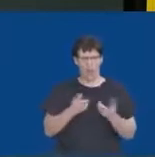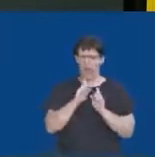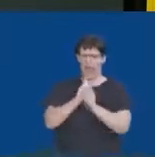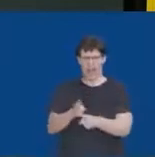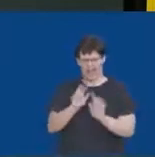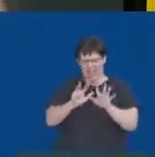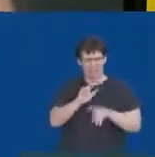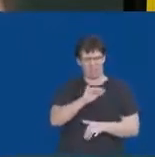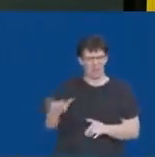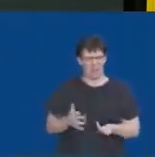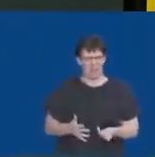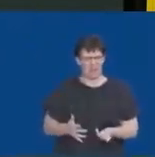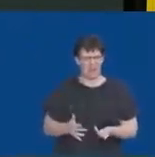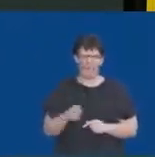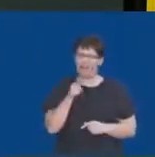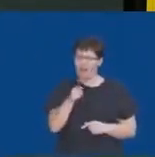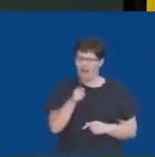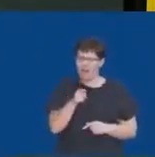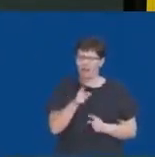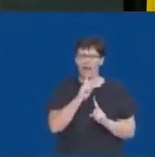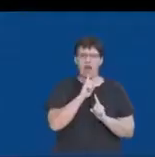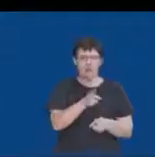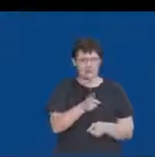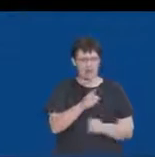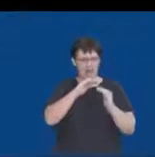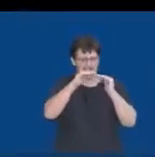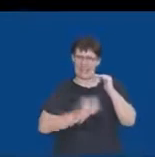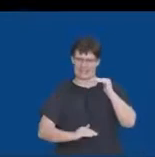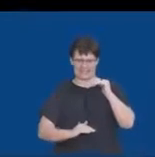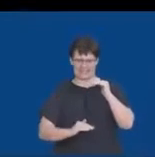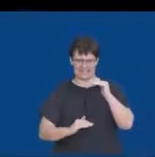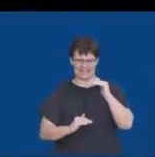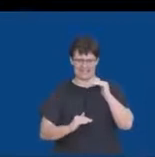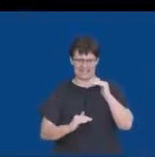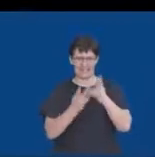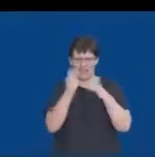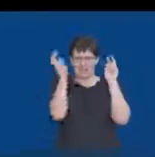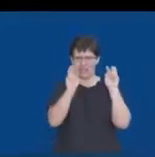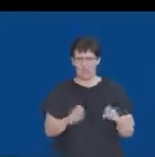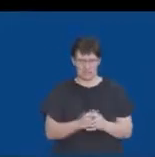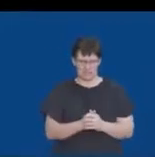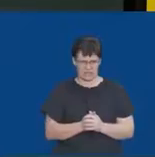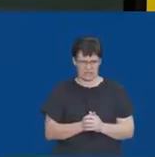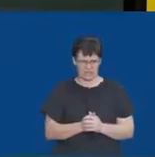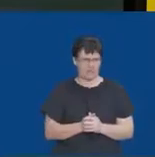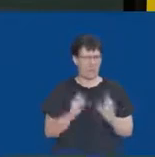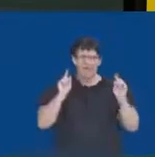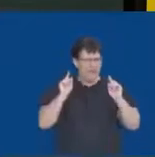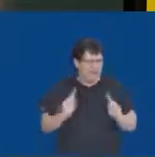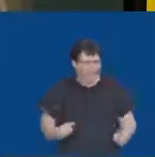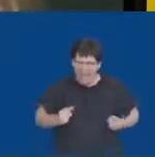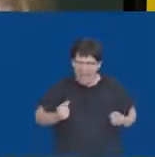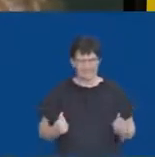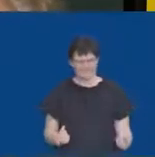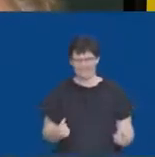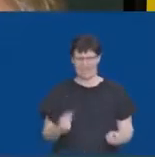of 8 million? That's an answer that's actually less than electricity. So that cannot